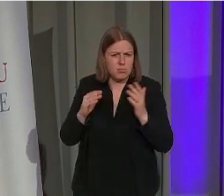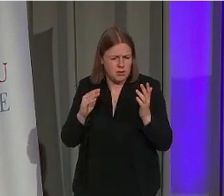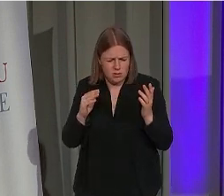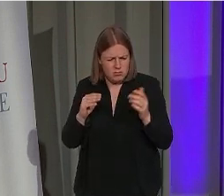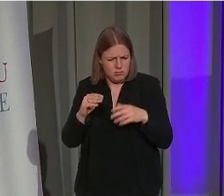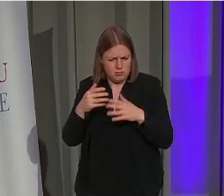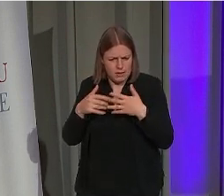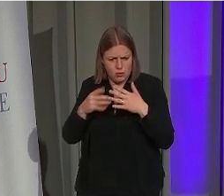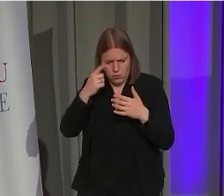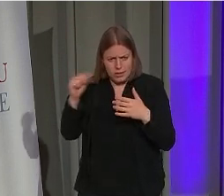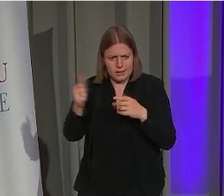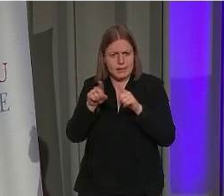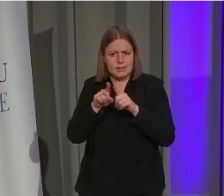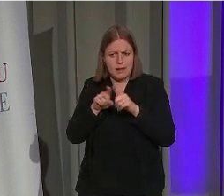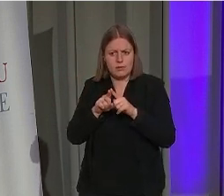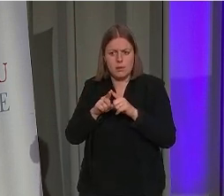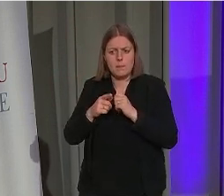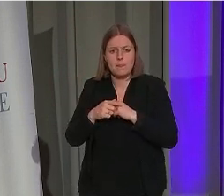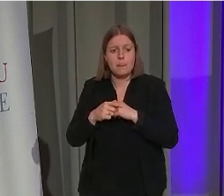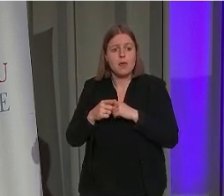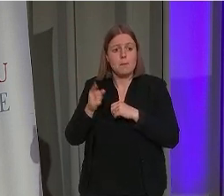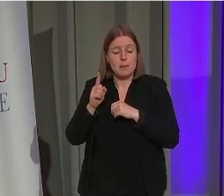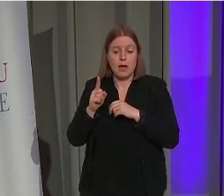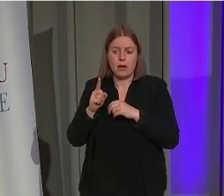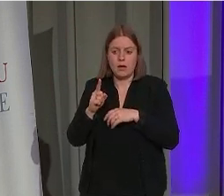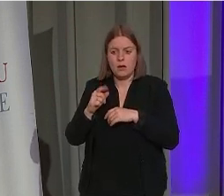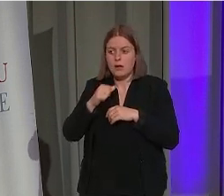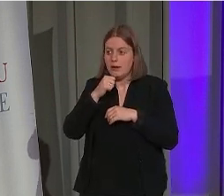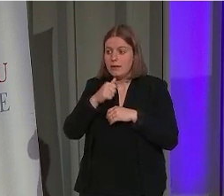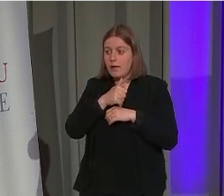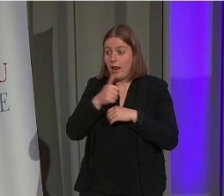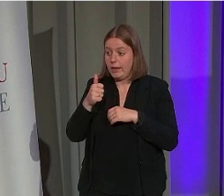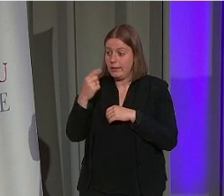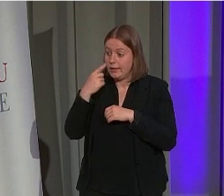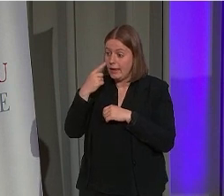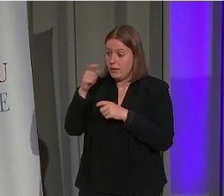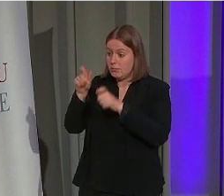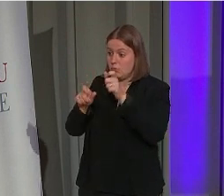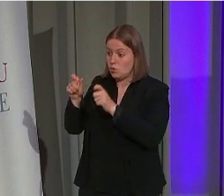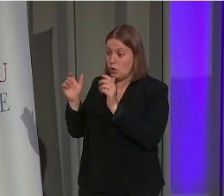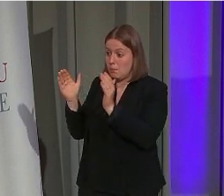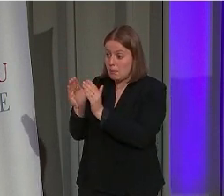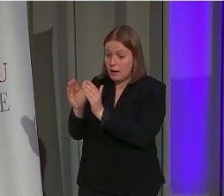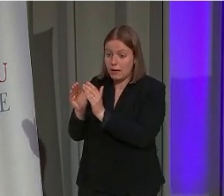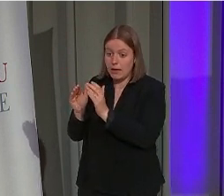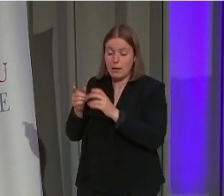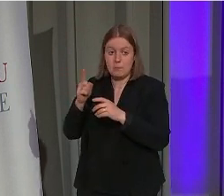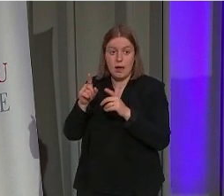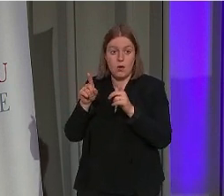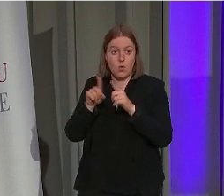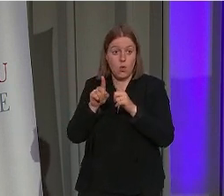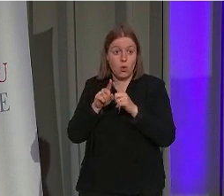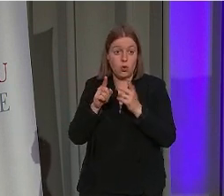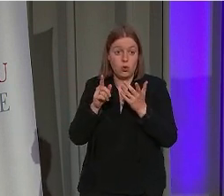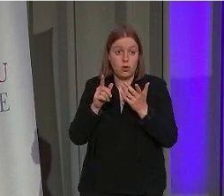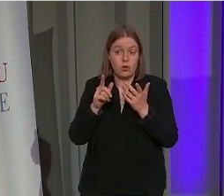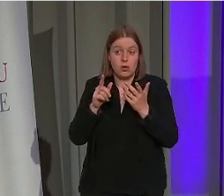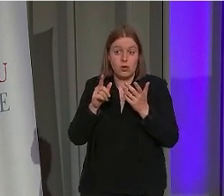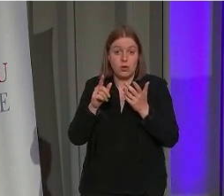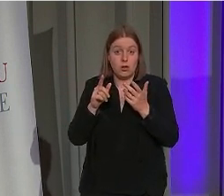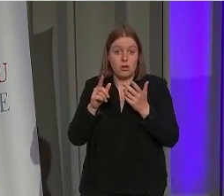not. But the target group for us is more than just people with